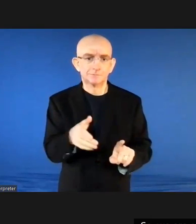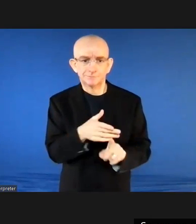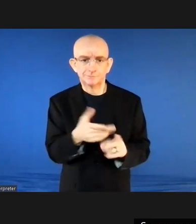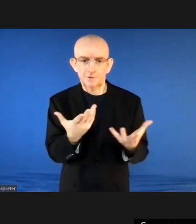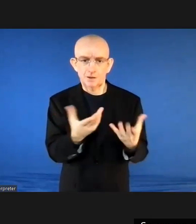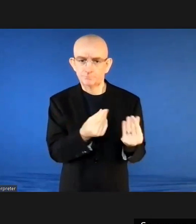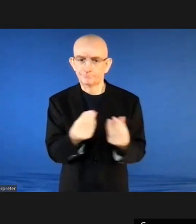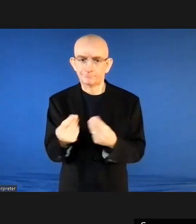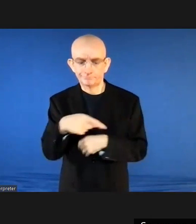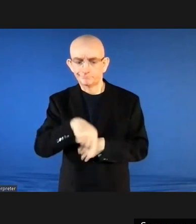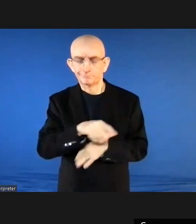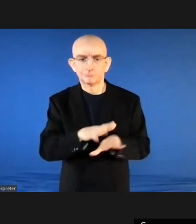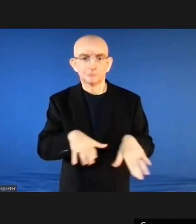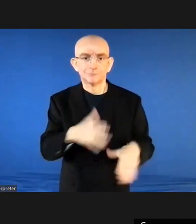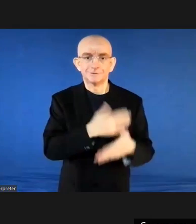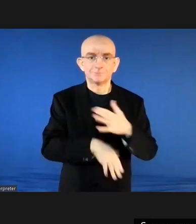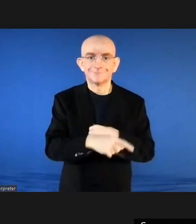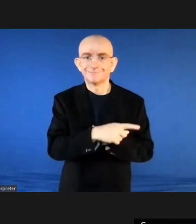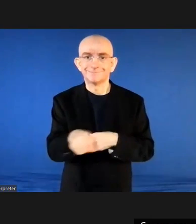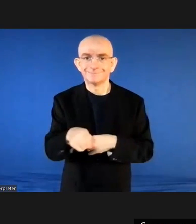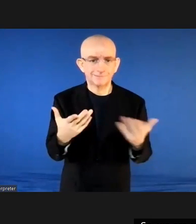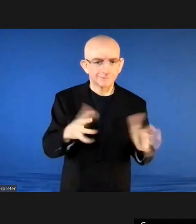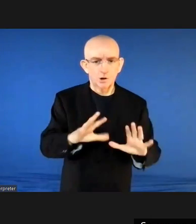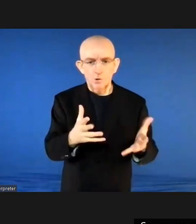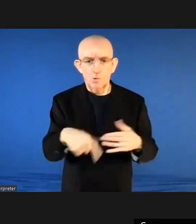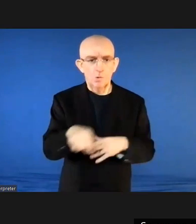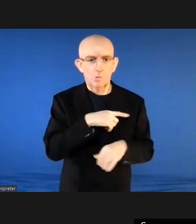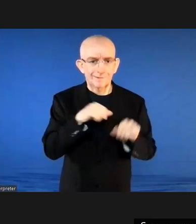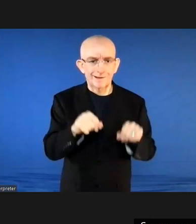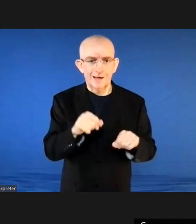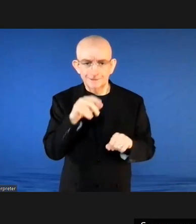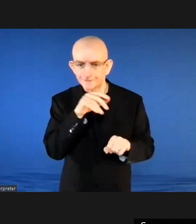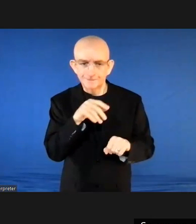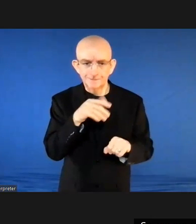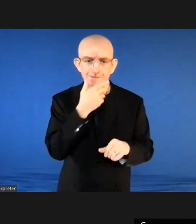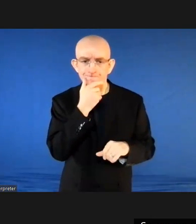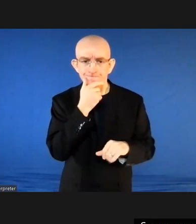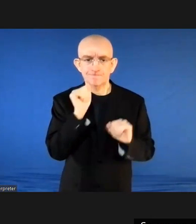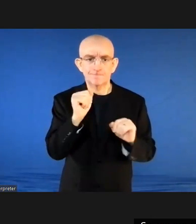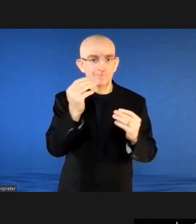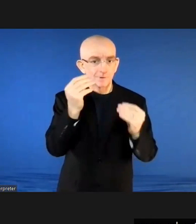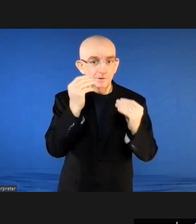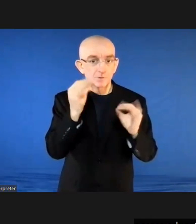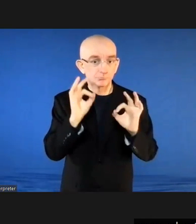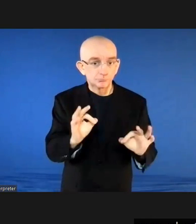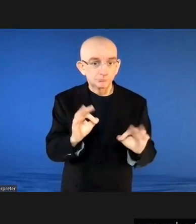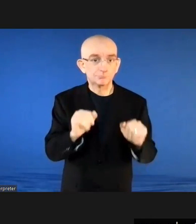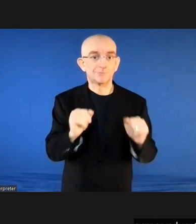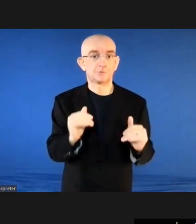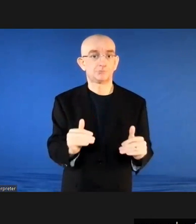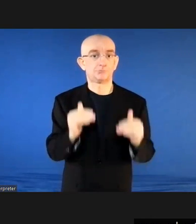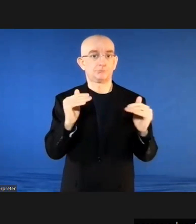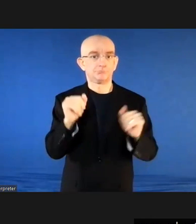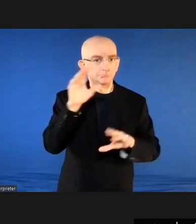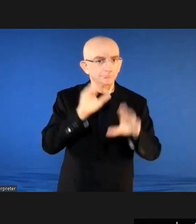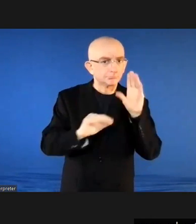And one major example of this is the Girls Education Challenge programme, which is a really big programme with lots of